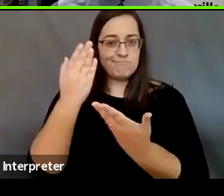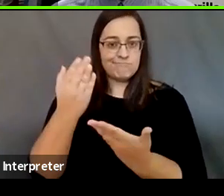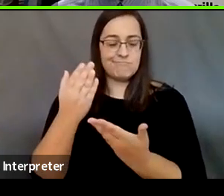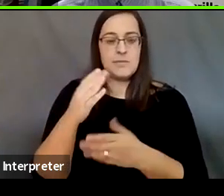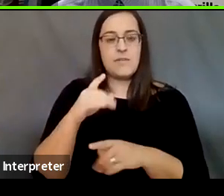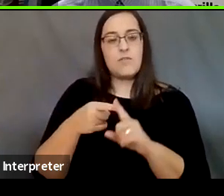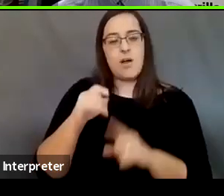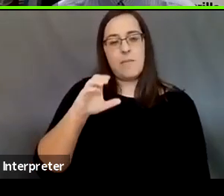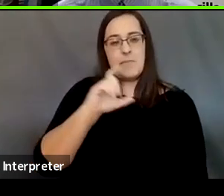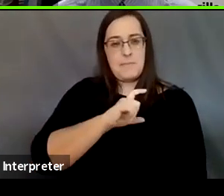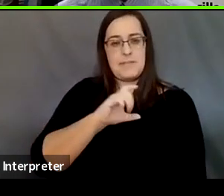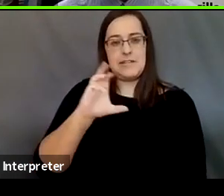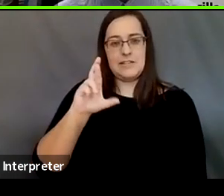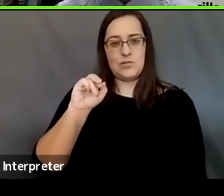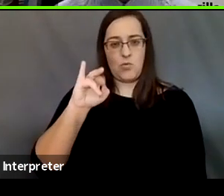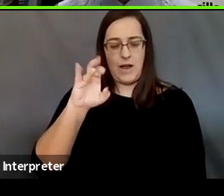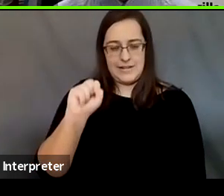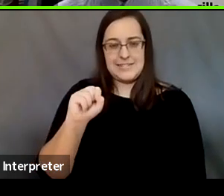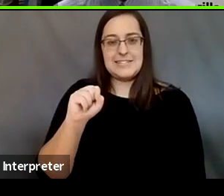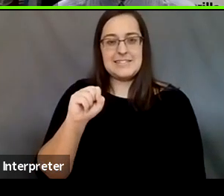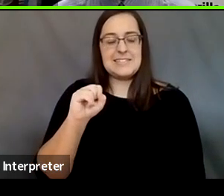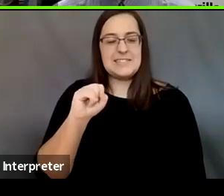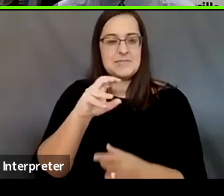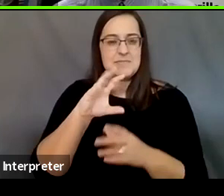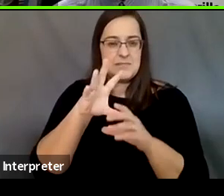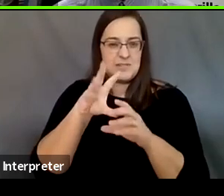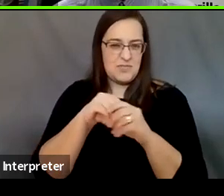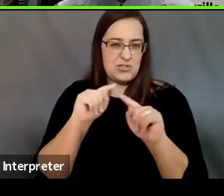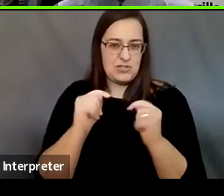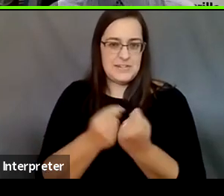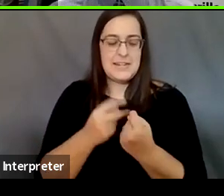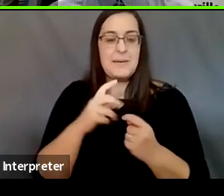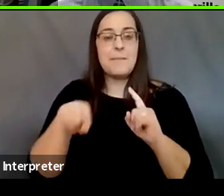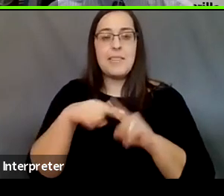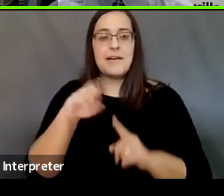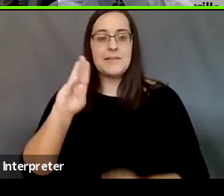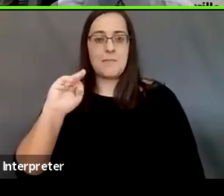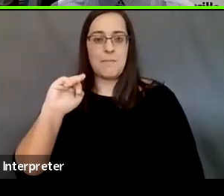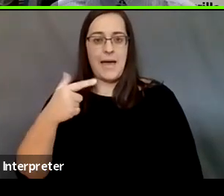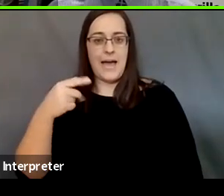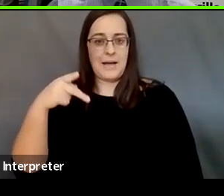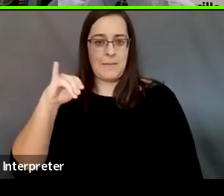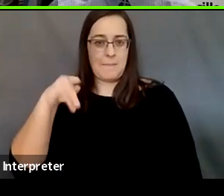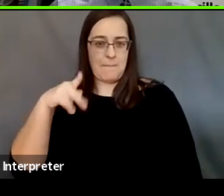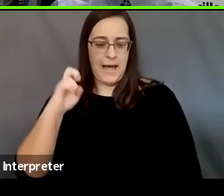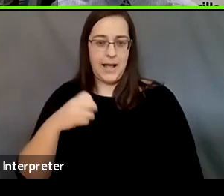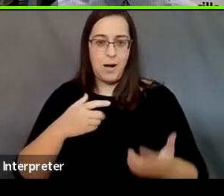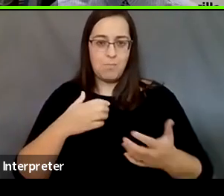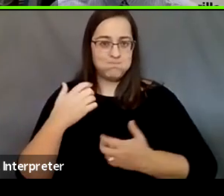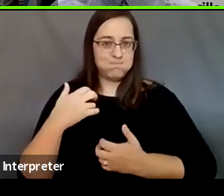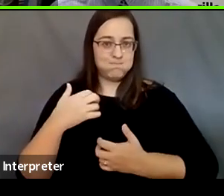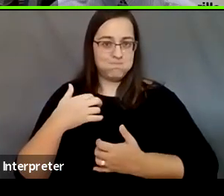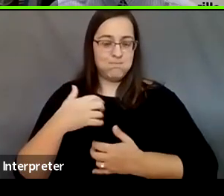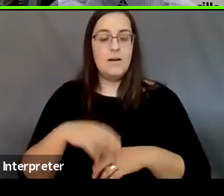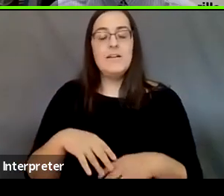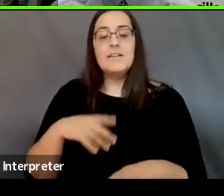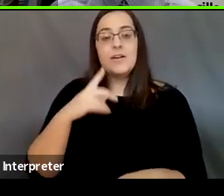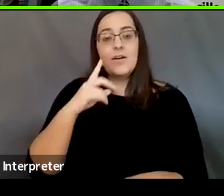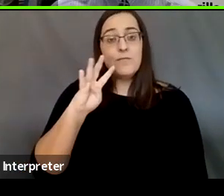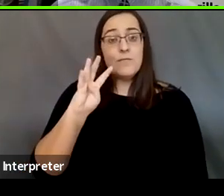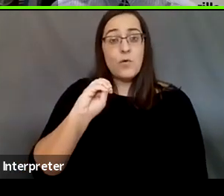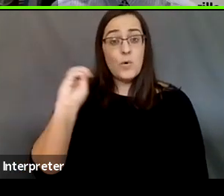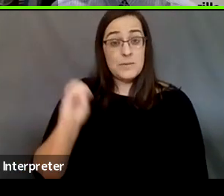intervention team, accompanied by the bagpipes from the fire department. But it's critical. They're saying upwards of 40% of